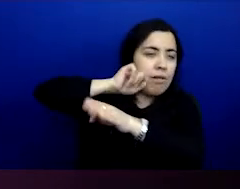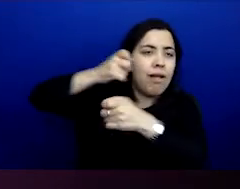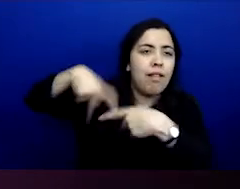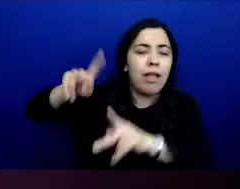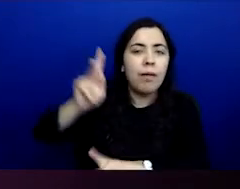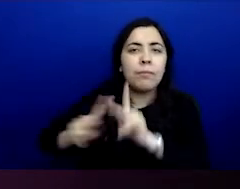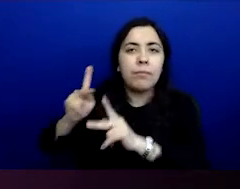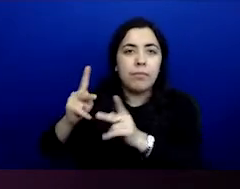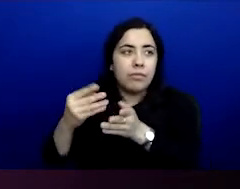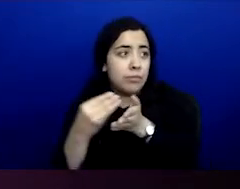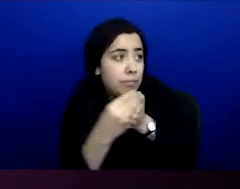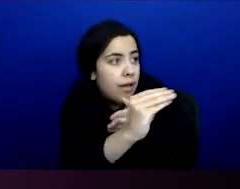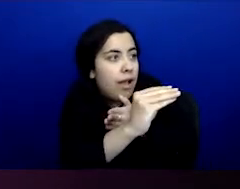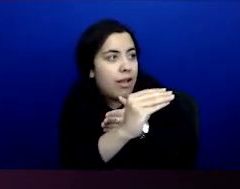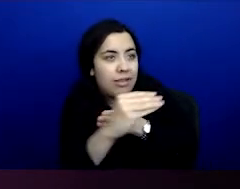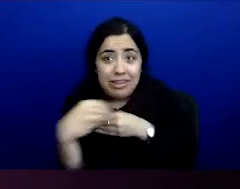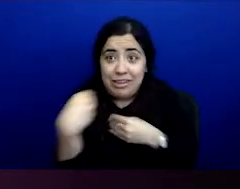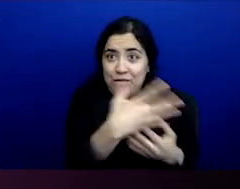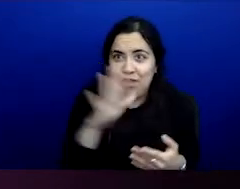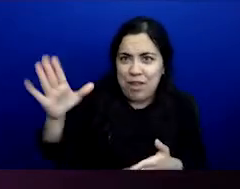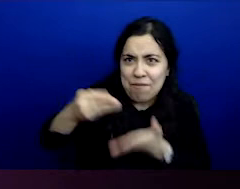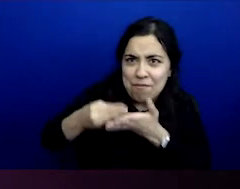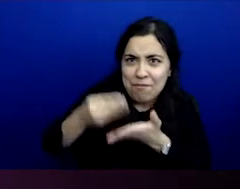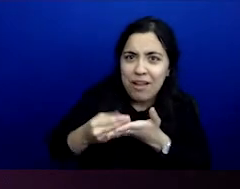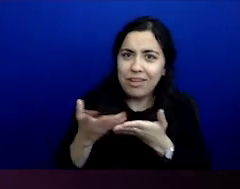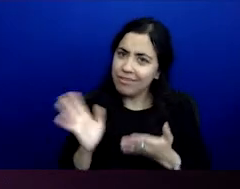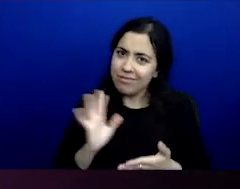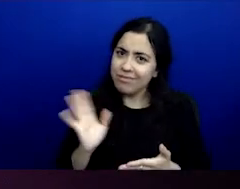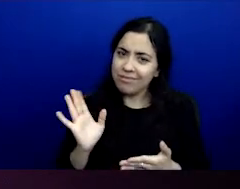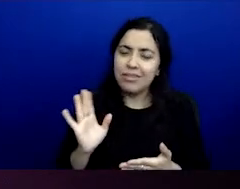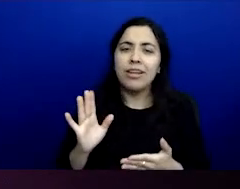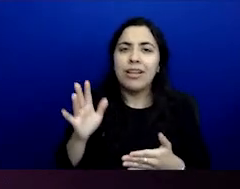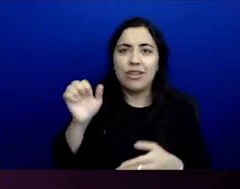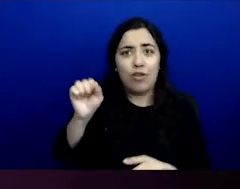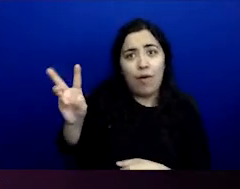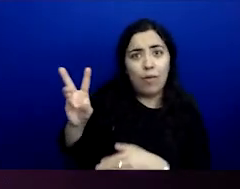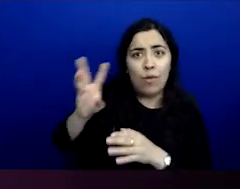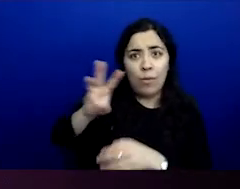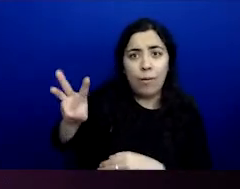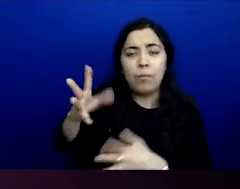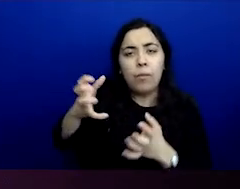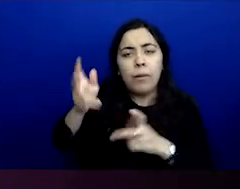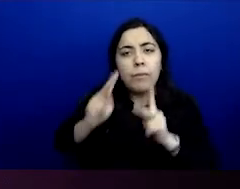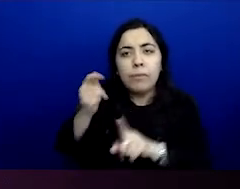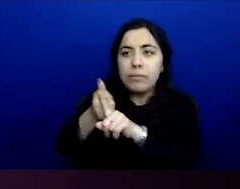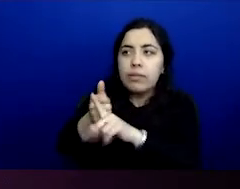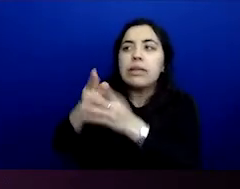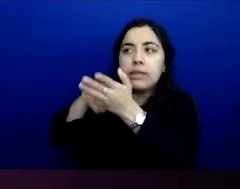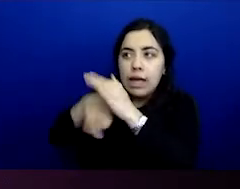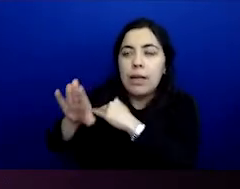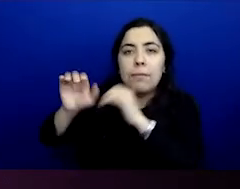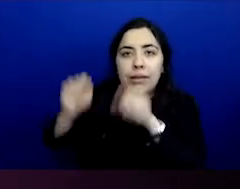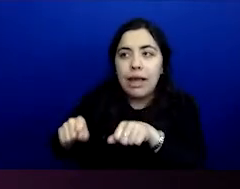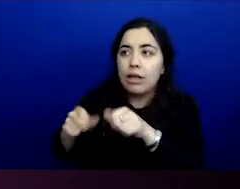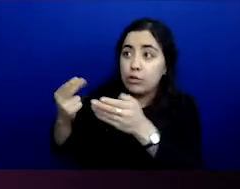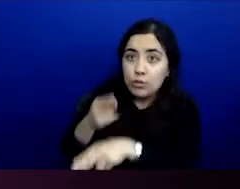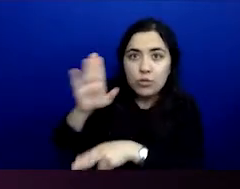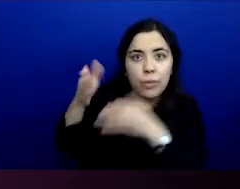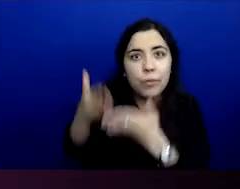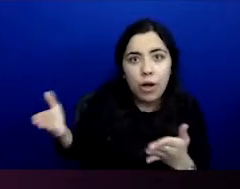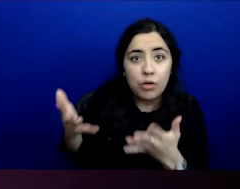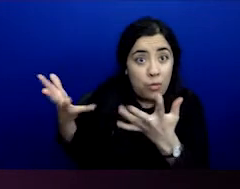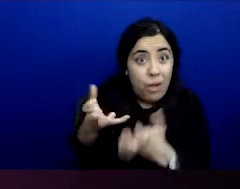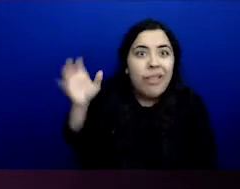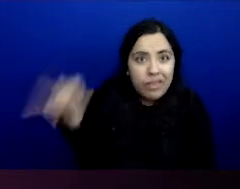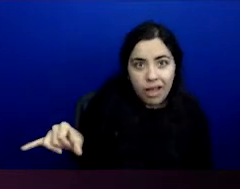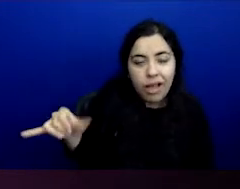know, give you your money and purchase your products. If it's a software site, you don't want people to not be able to sign up and use your product. So it's important we